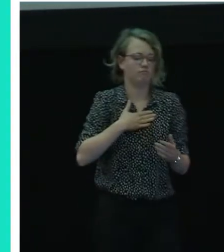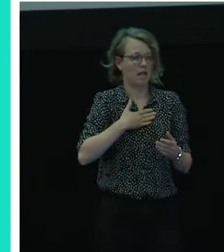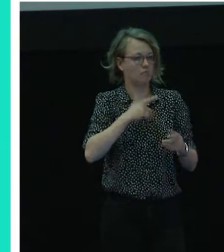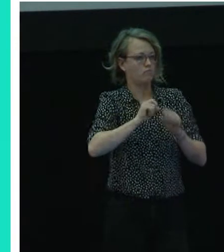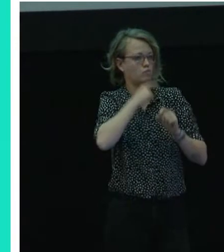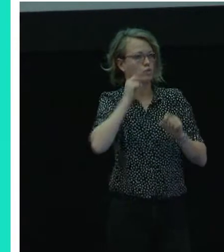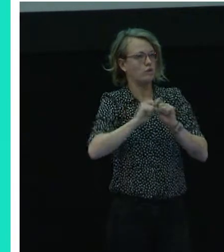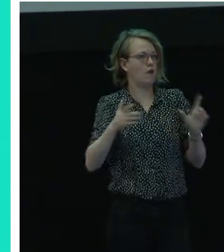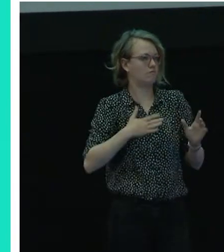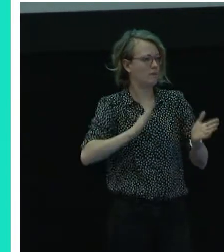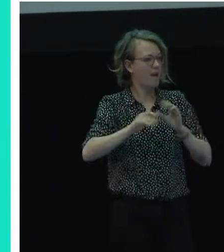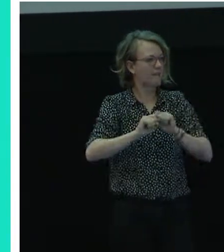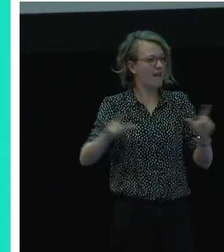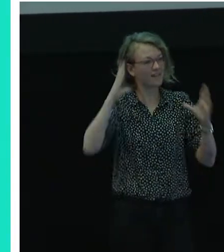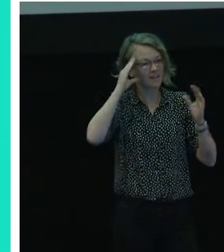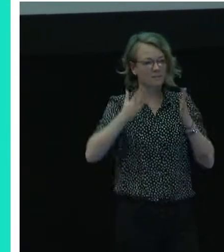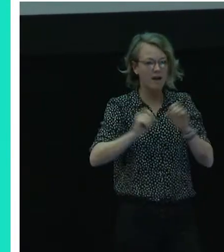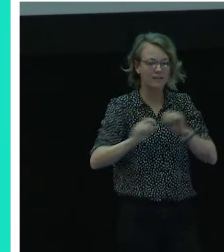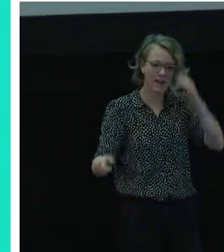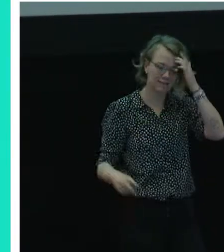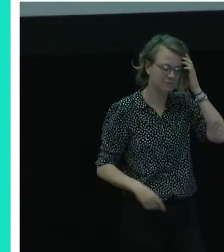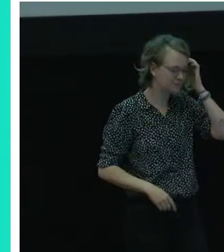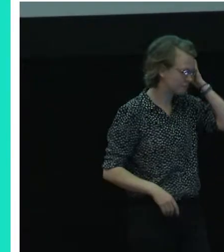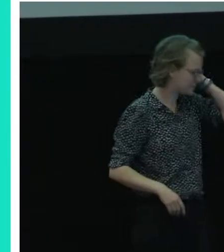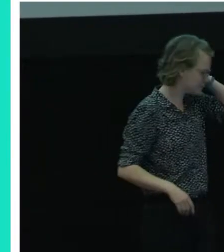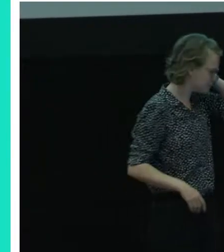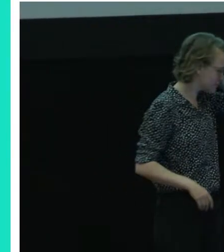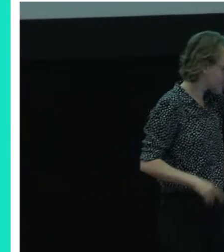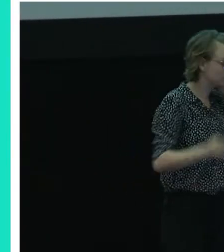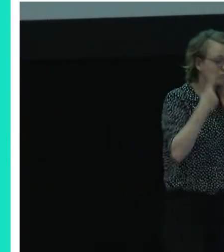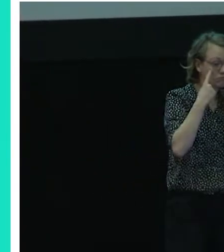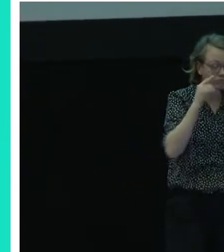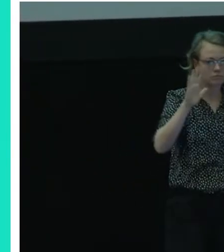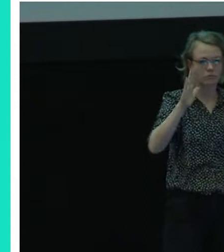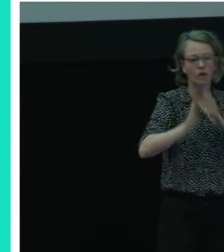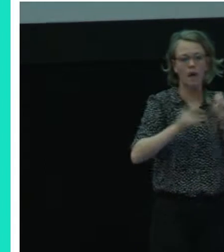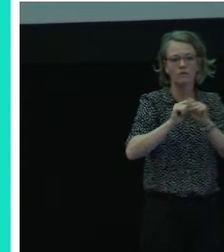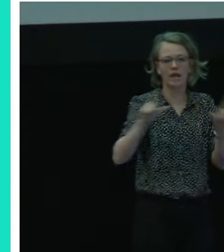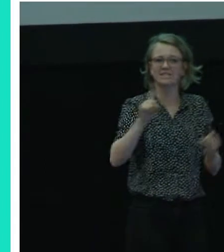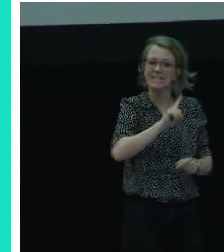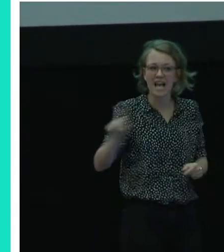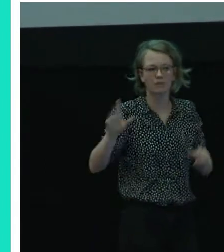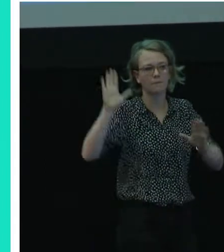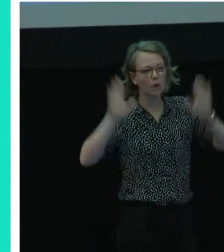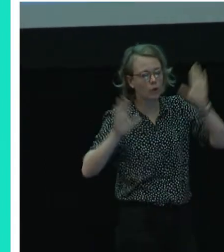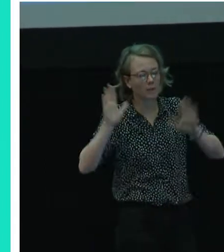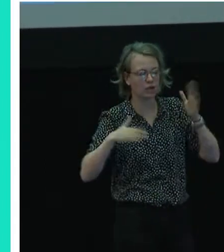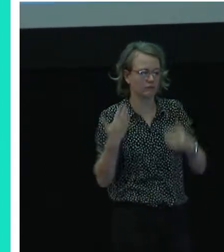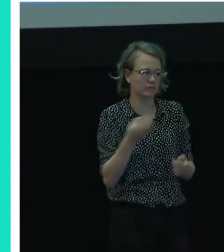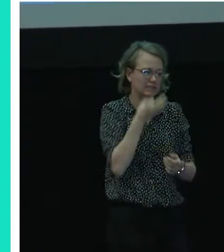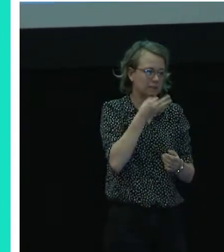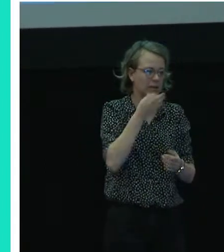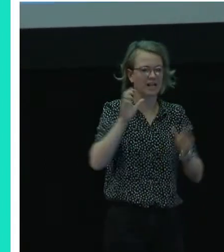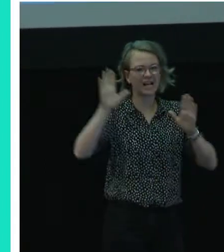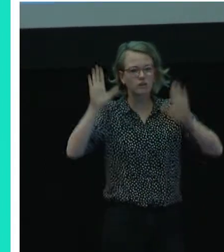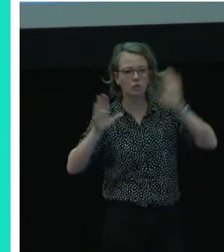So then, sign languages. My native language is Dutch sign language, which is a sign language. Sign languages